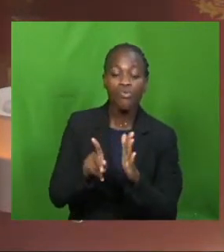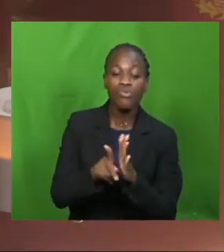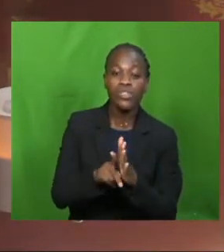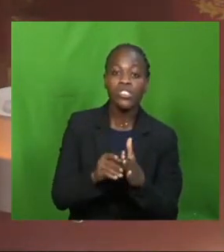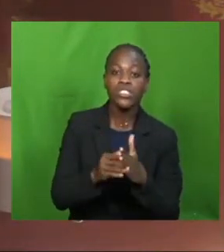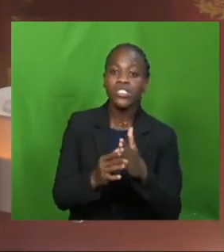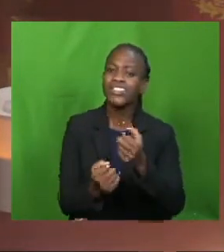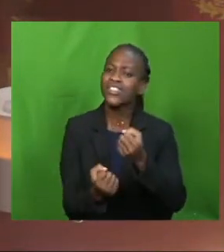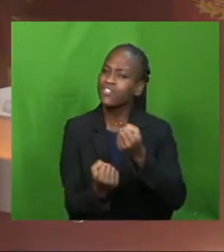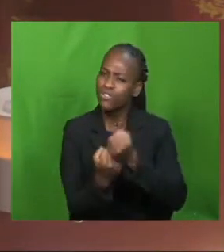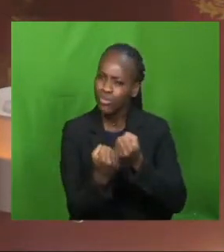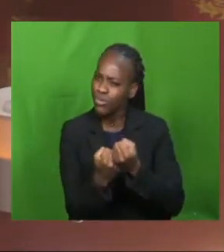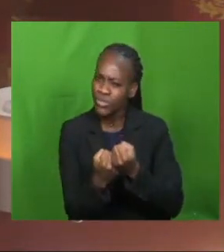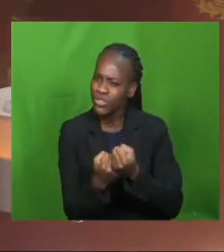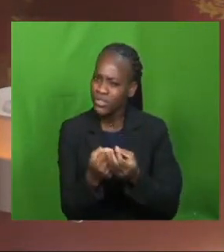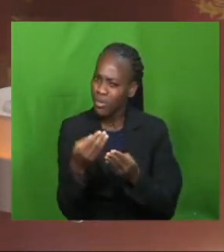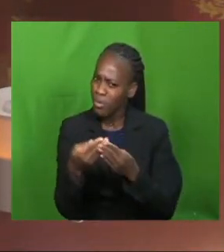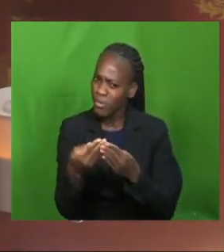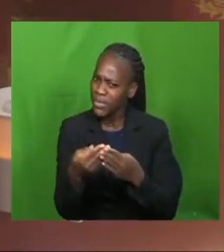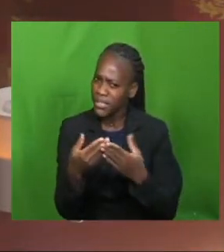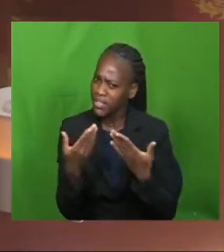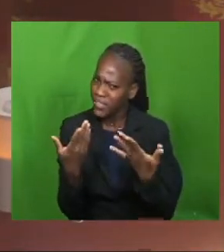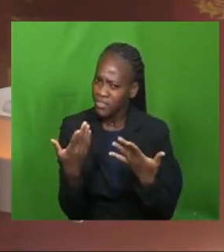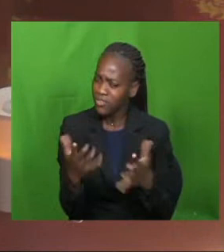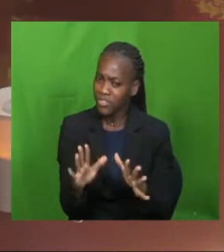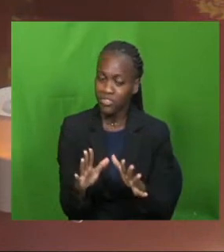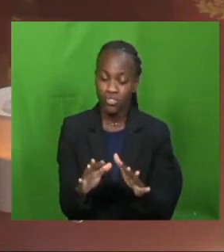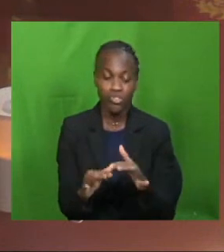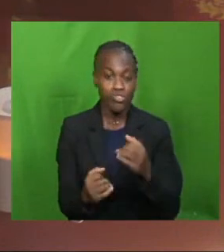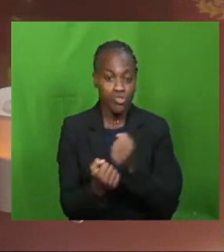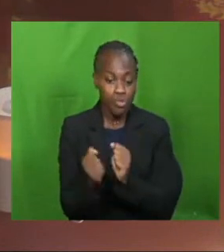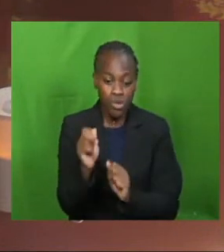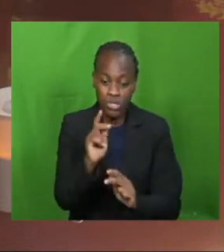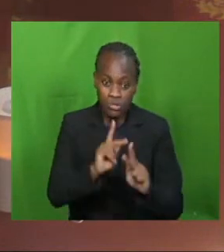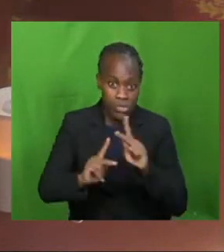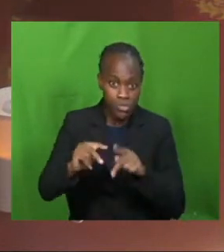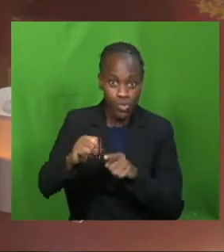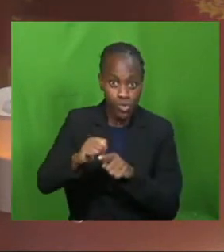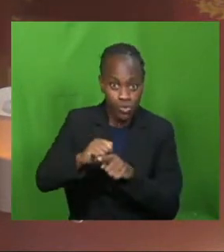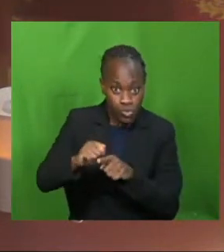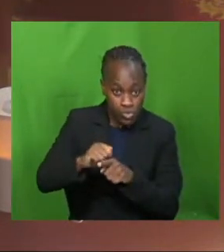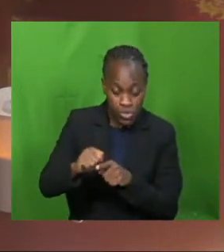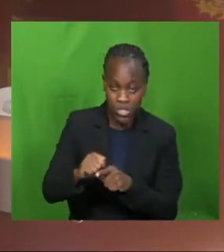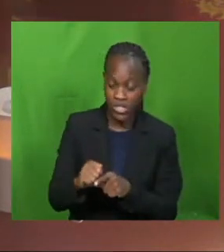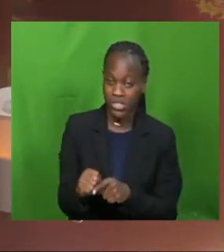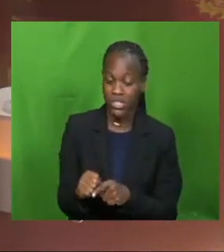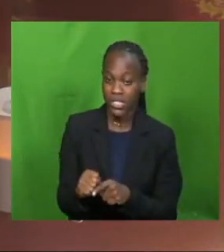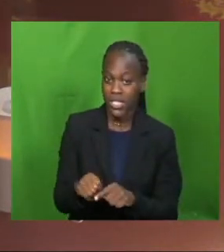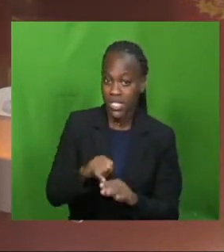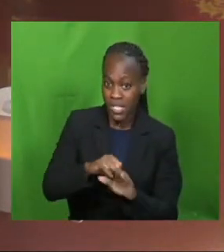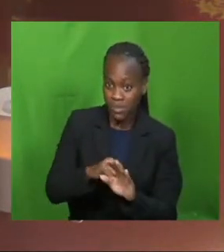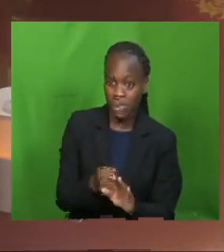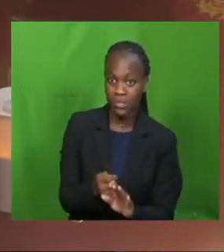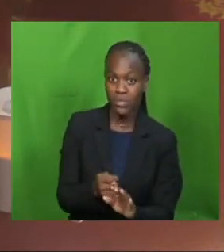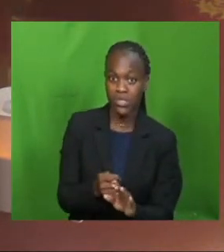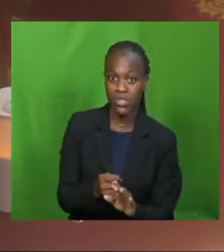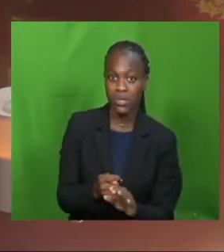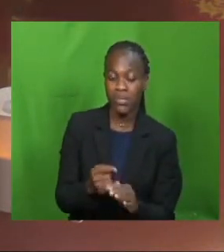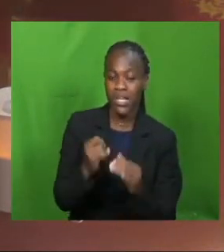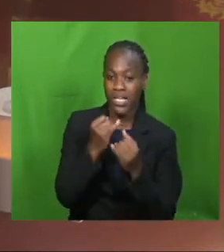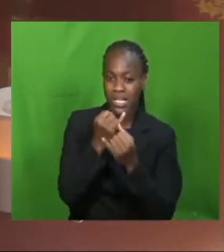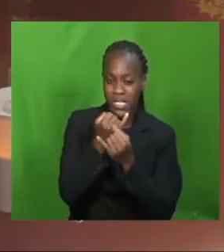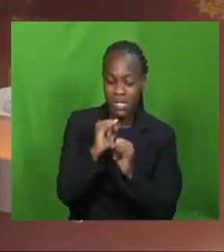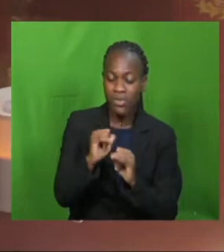and funding, and try to mobilize funding to support this training program that was designed and is being implemented by the independent working